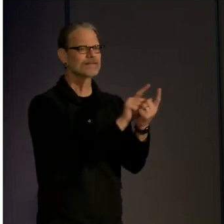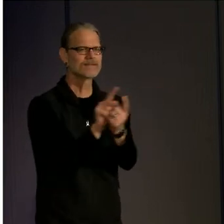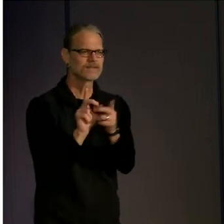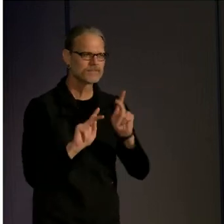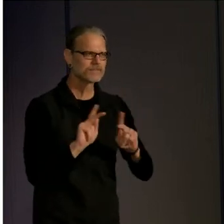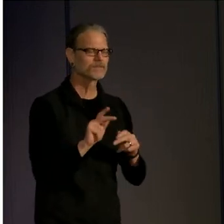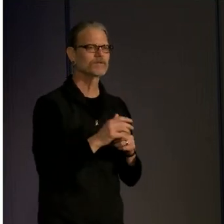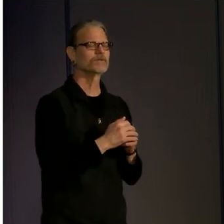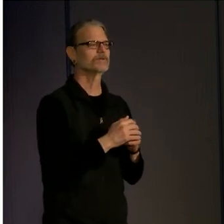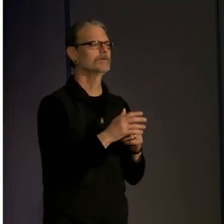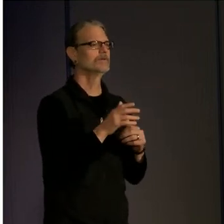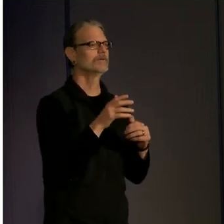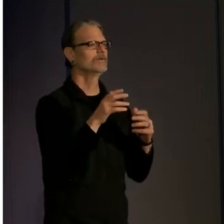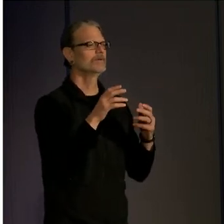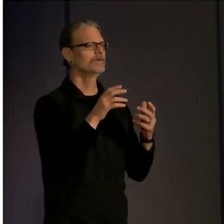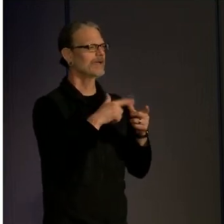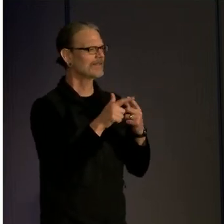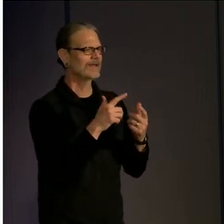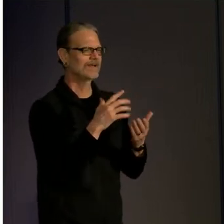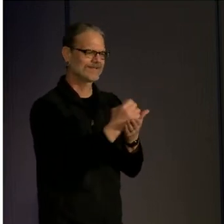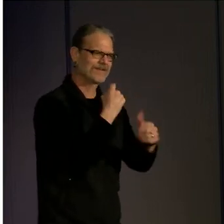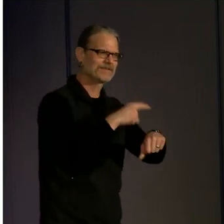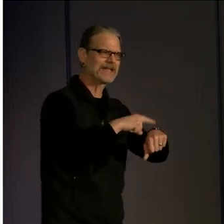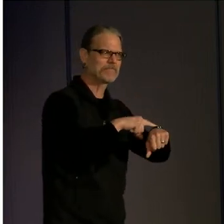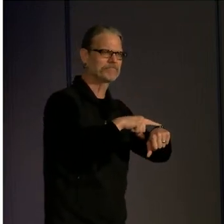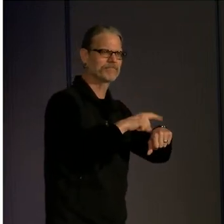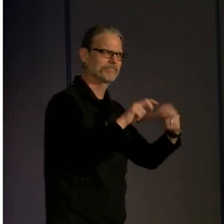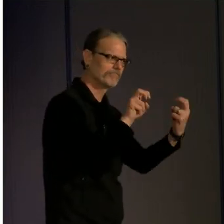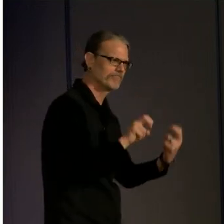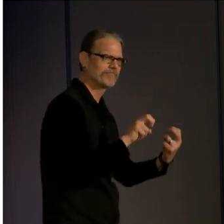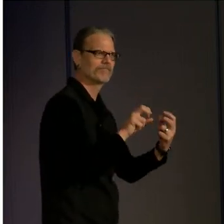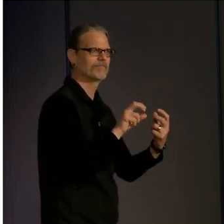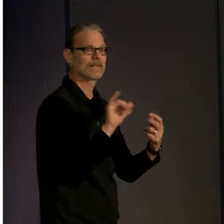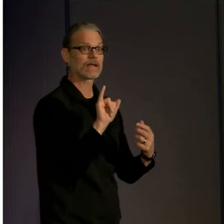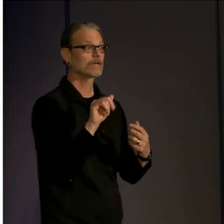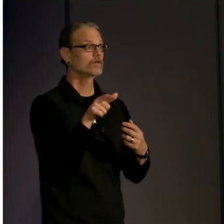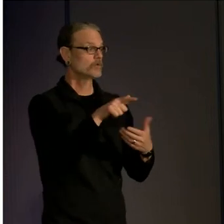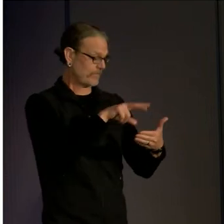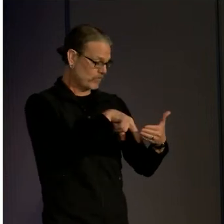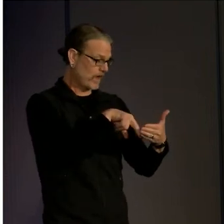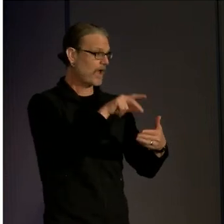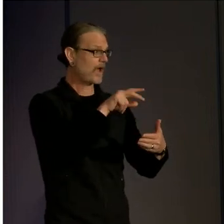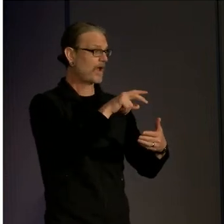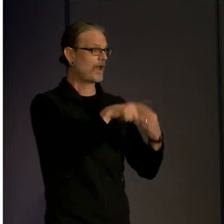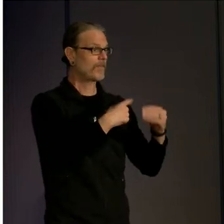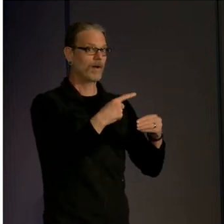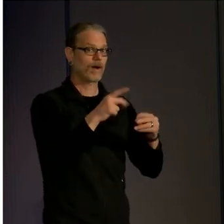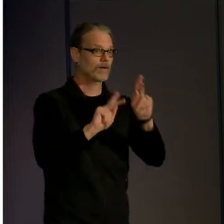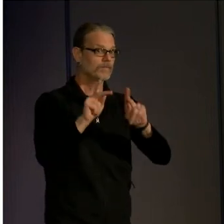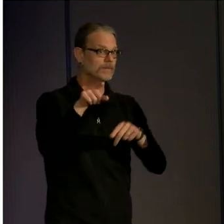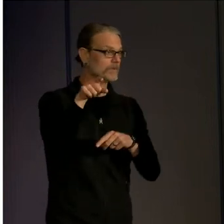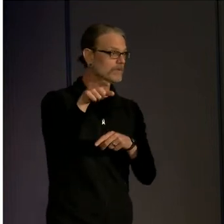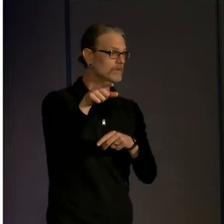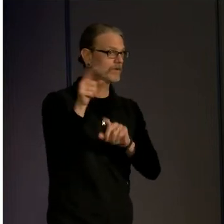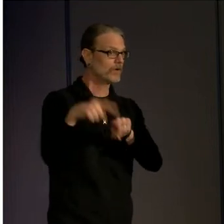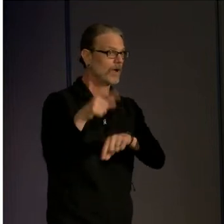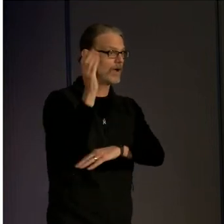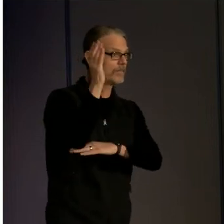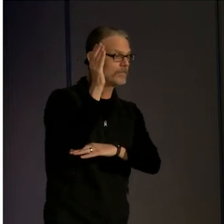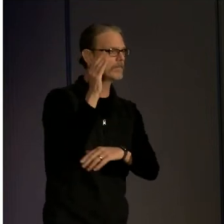and there. And grabbing time, you know, people that you've read about or you've read their blog, all of that kind of